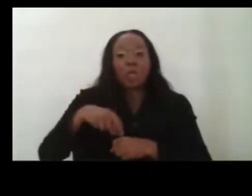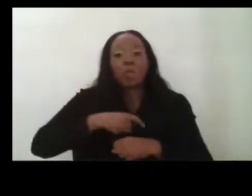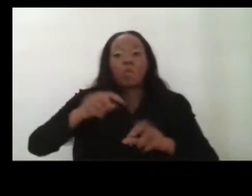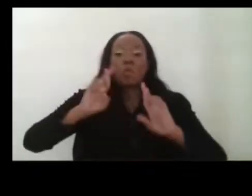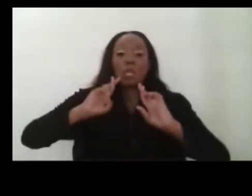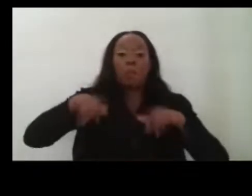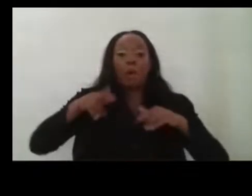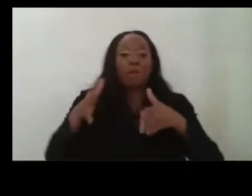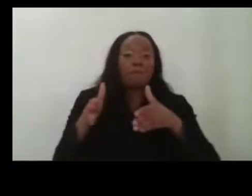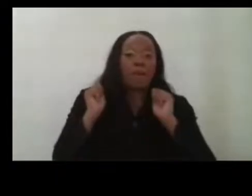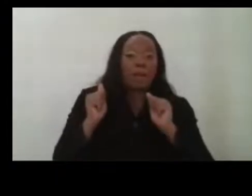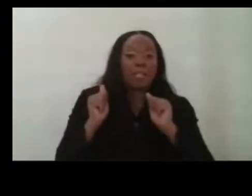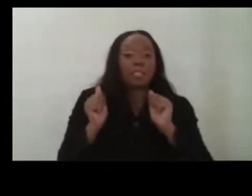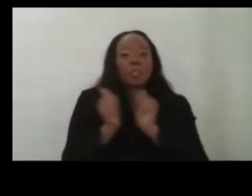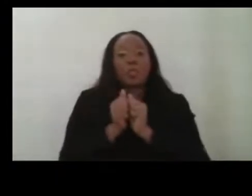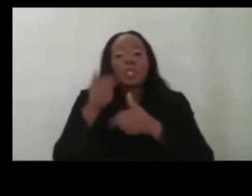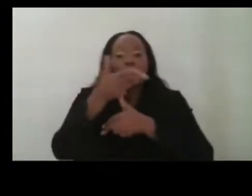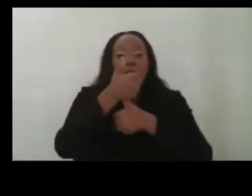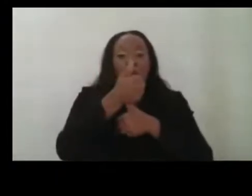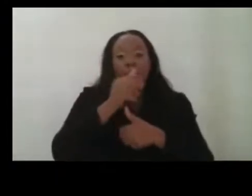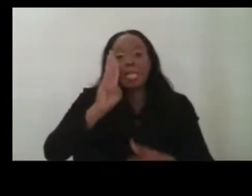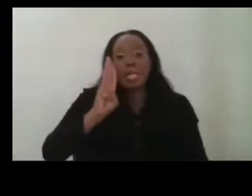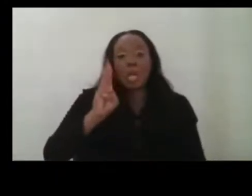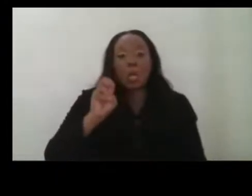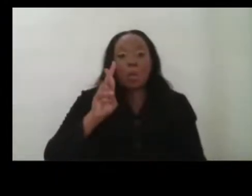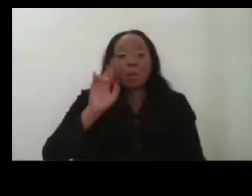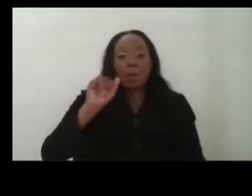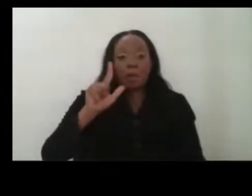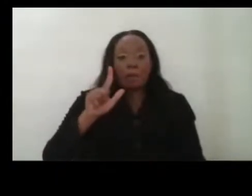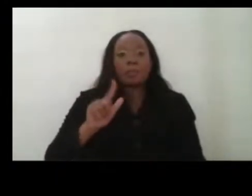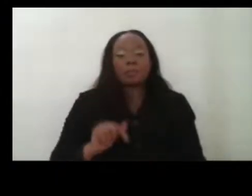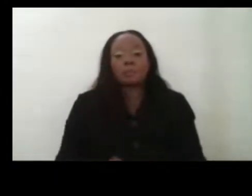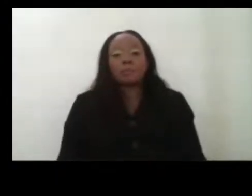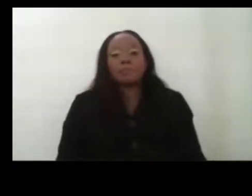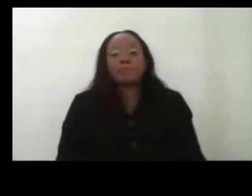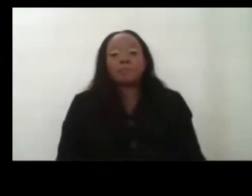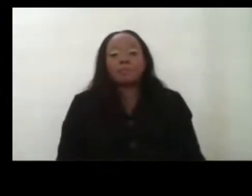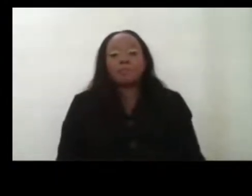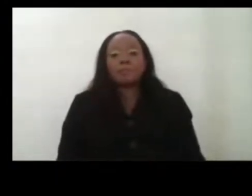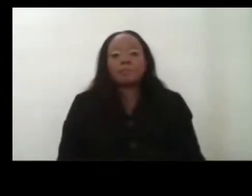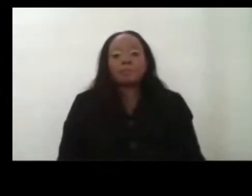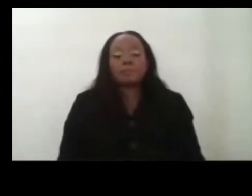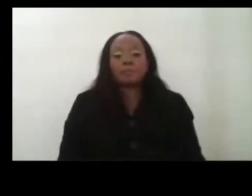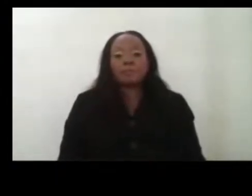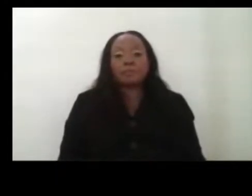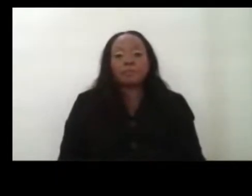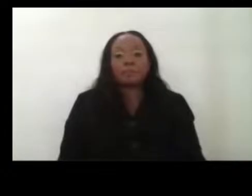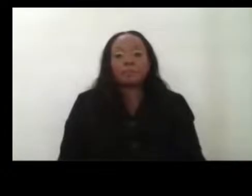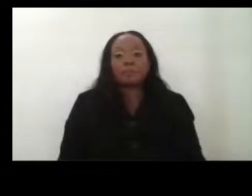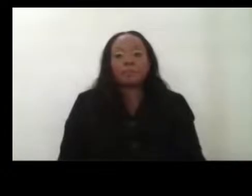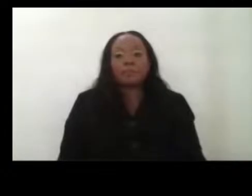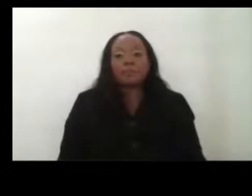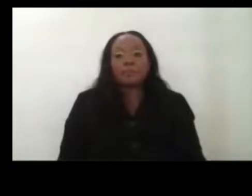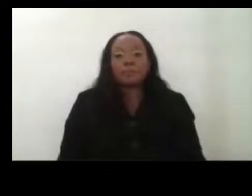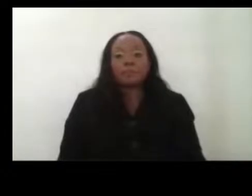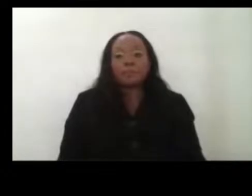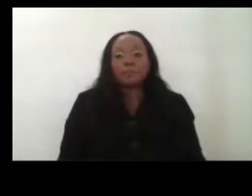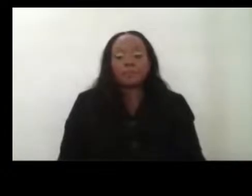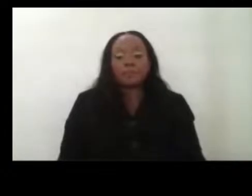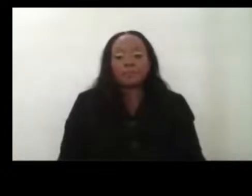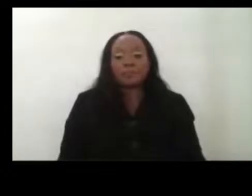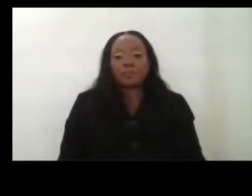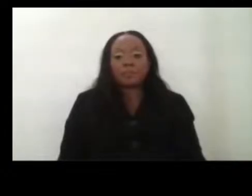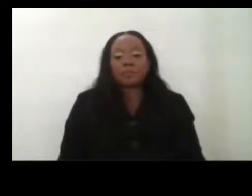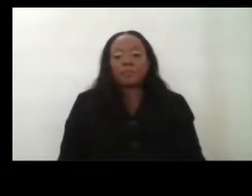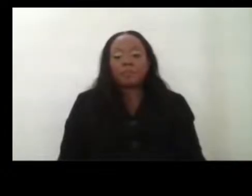place. But predicted impacts on our country may need to be revised given changes in the intensity and development